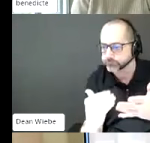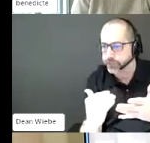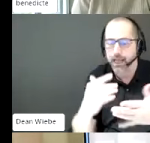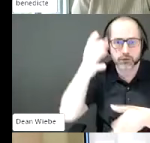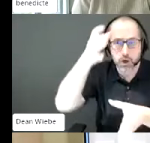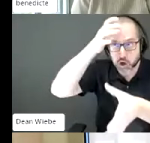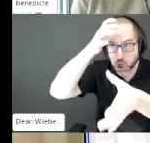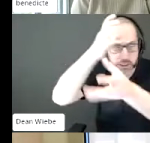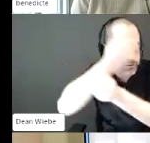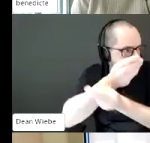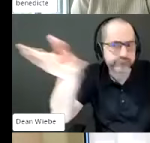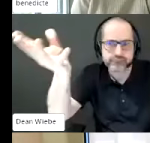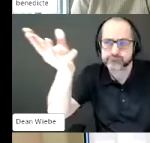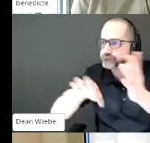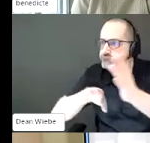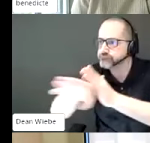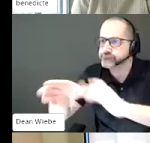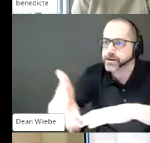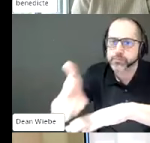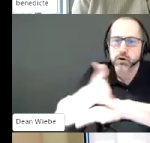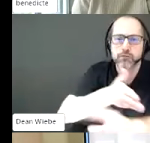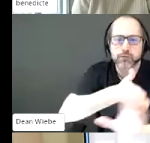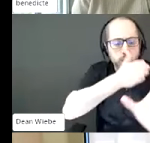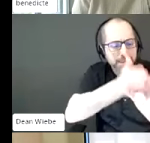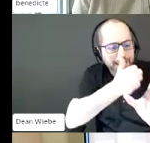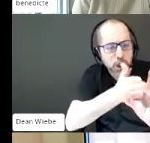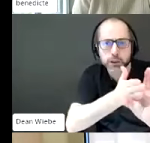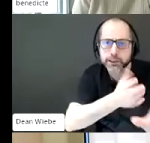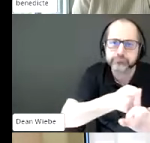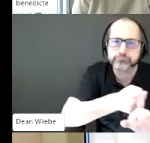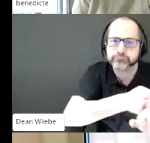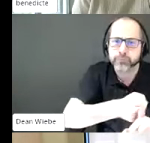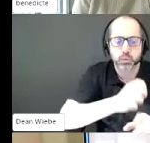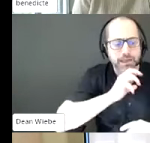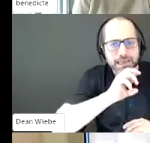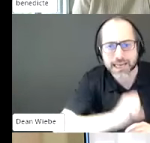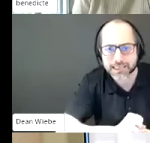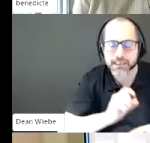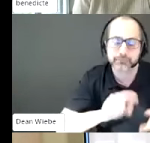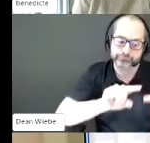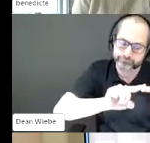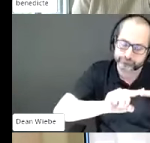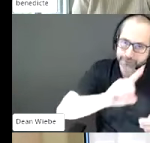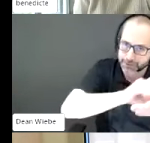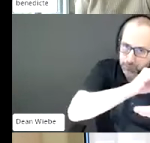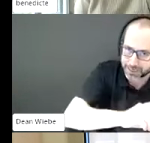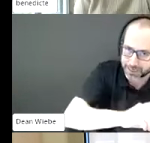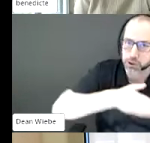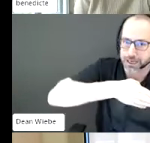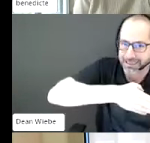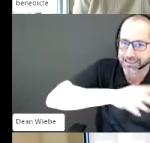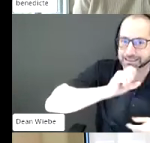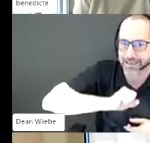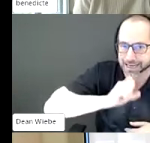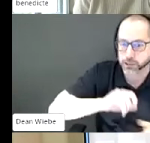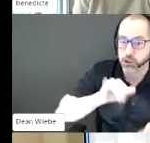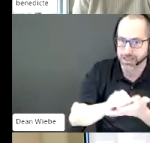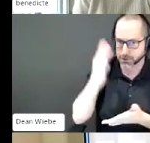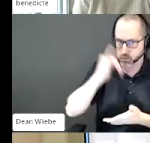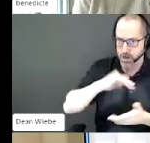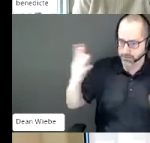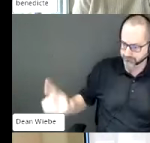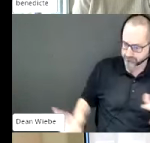on the psychosocial aspects of aging, particularly as they relate to discrimination based on age, which is why she's here to talk to us